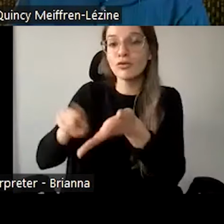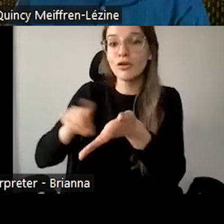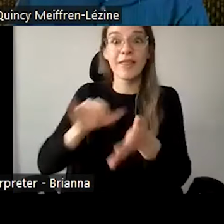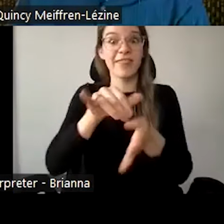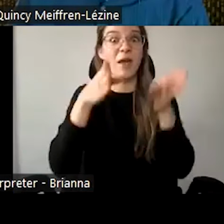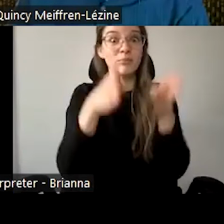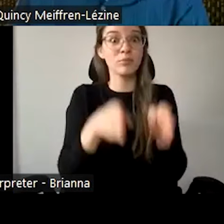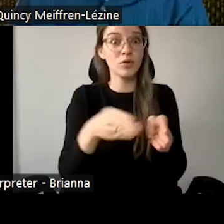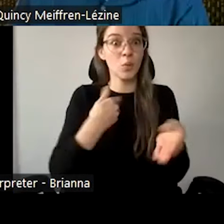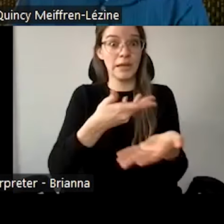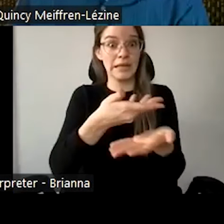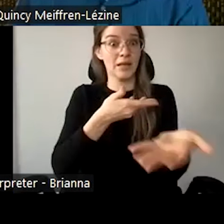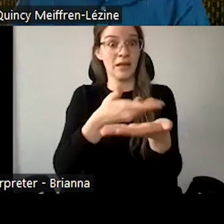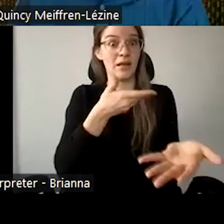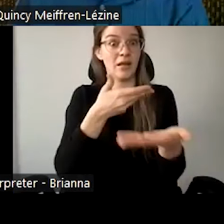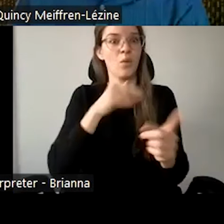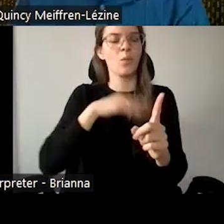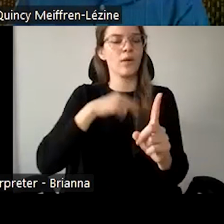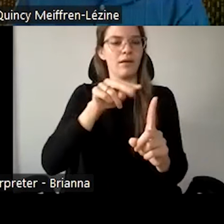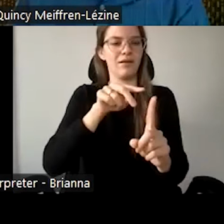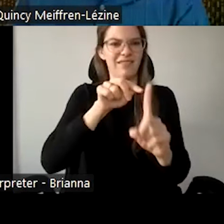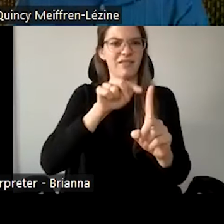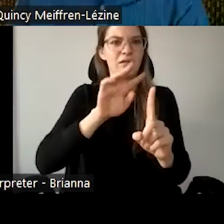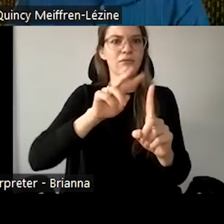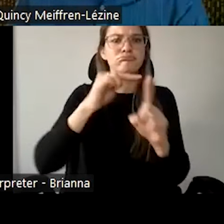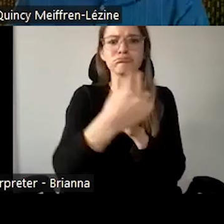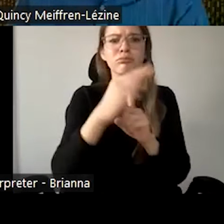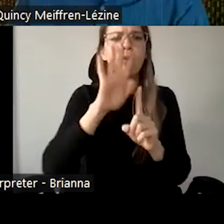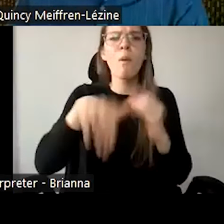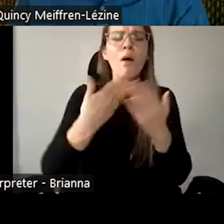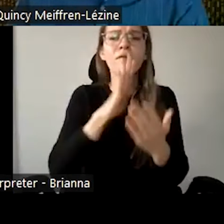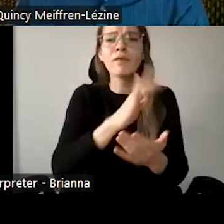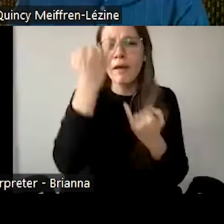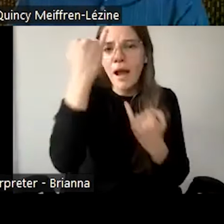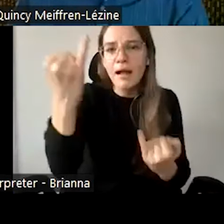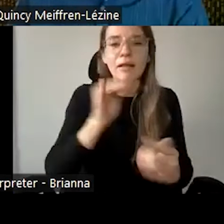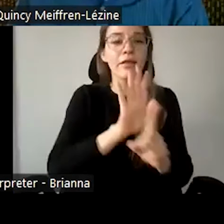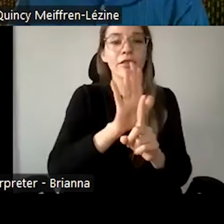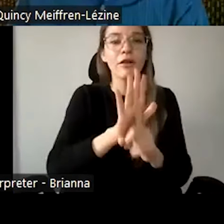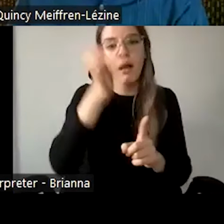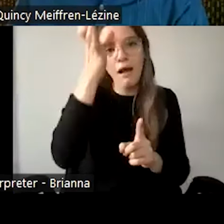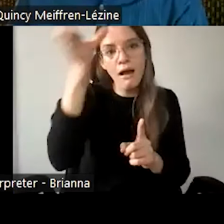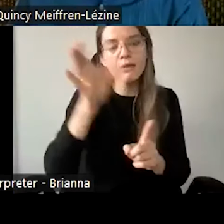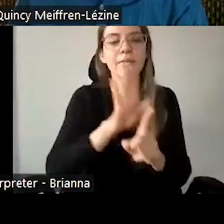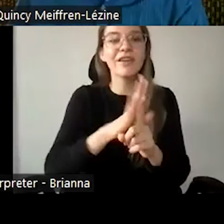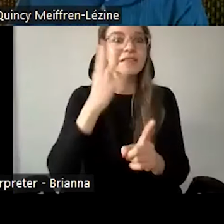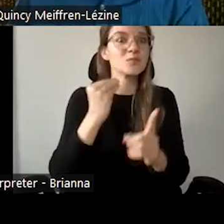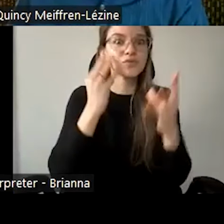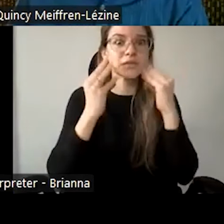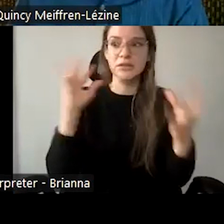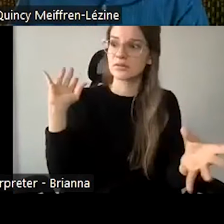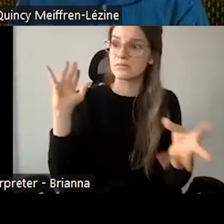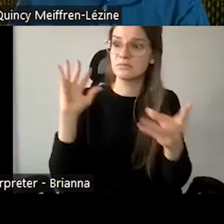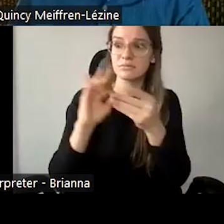engaging are bringing to bear all of the ideas, all of the concepts, all of the experiences that they have had that